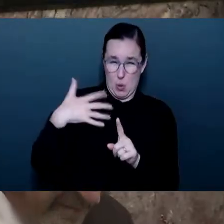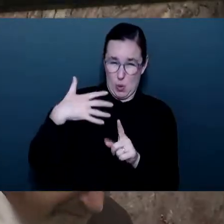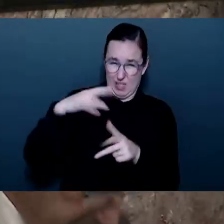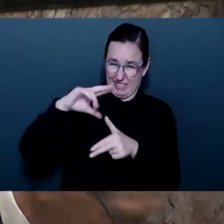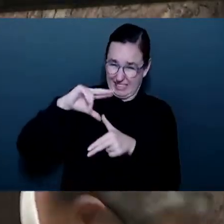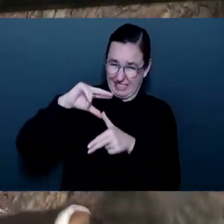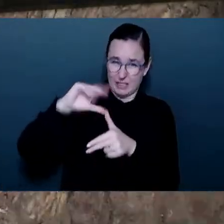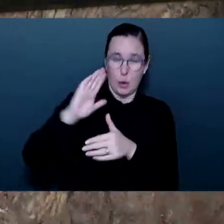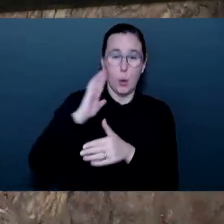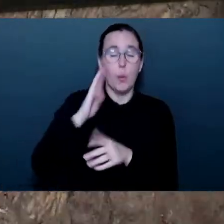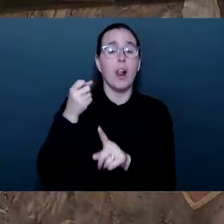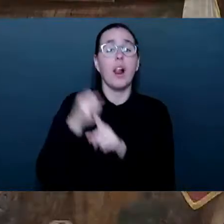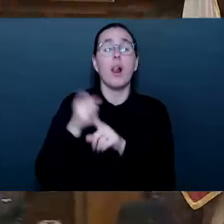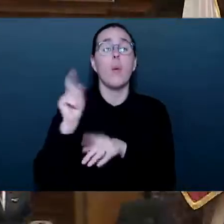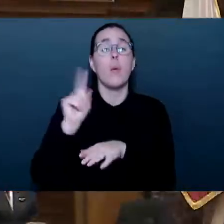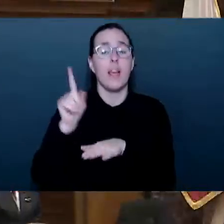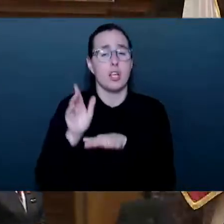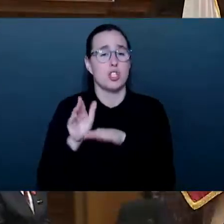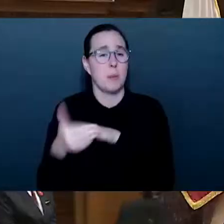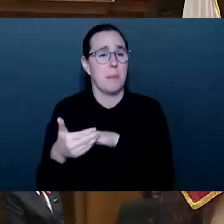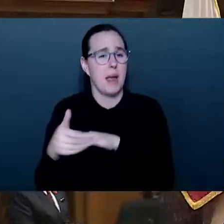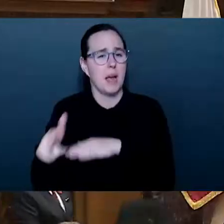Amen.